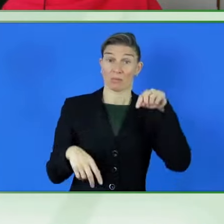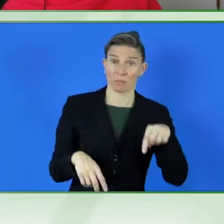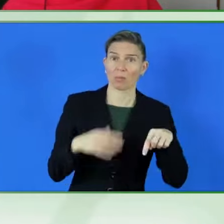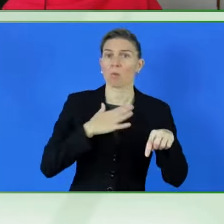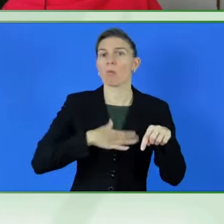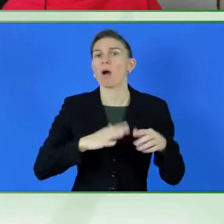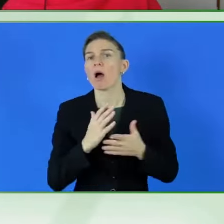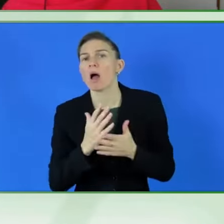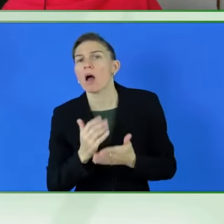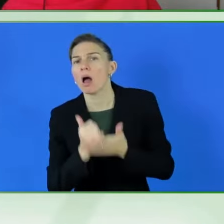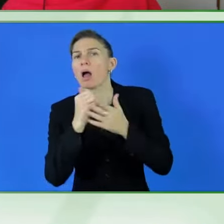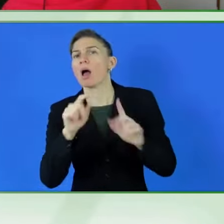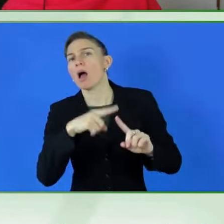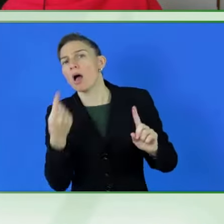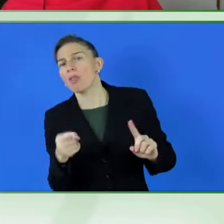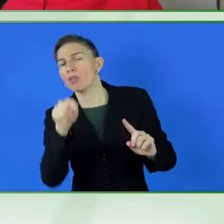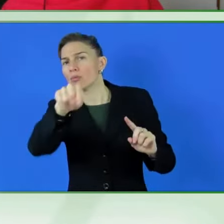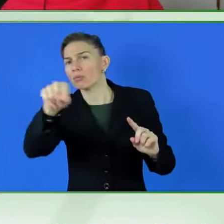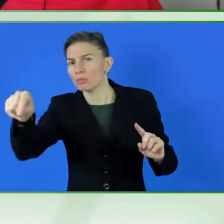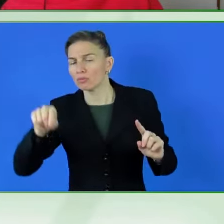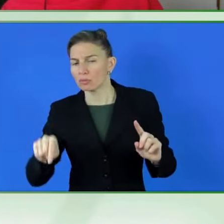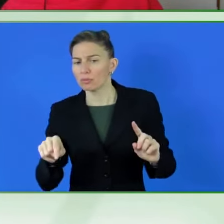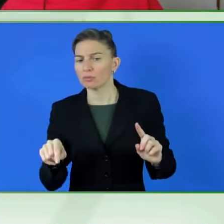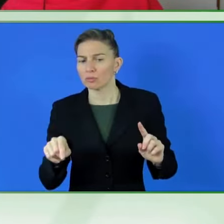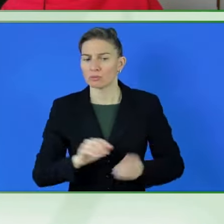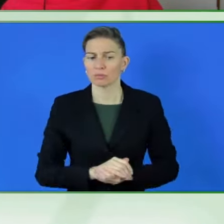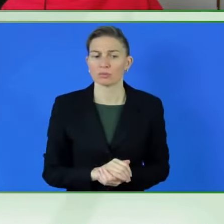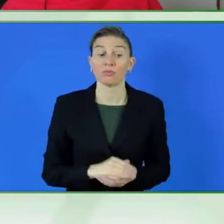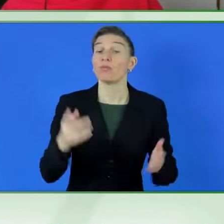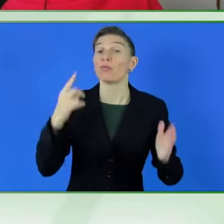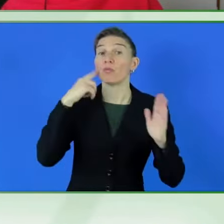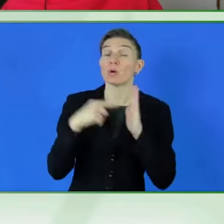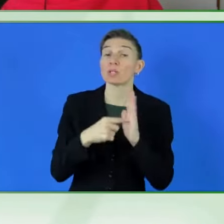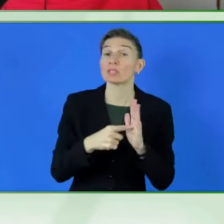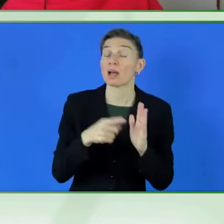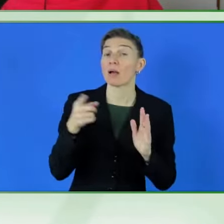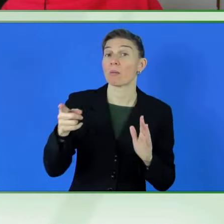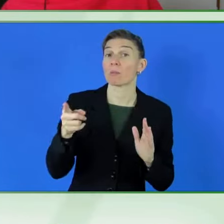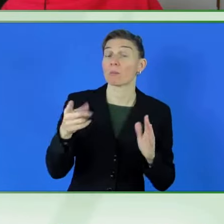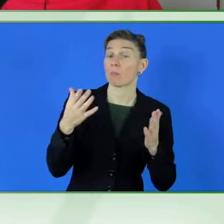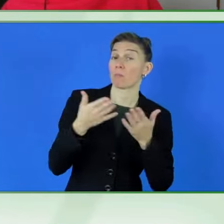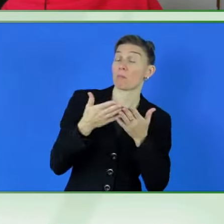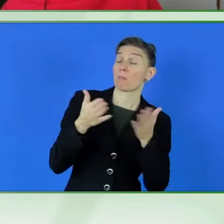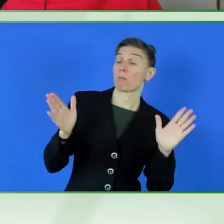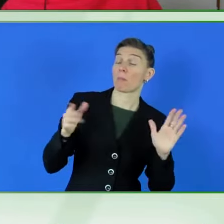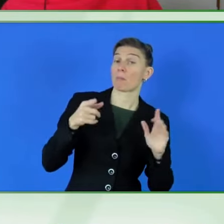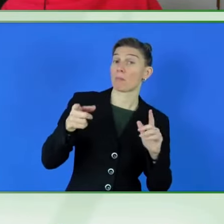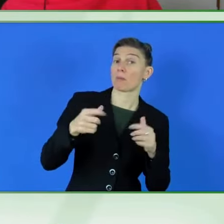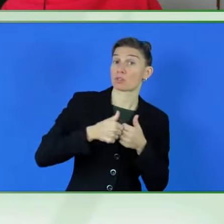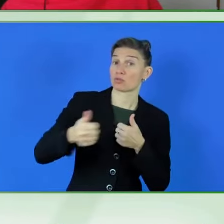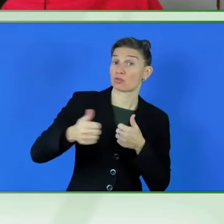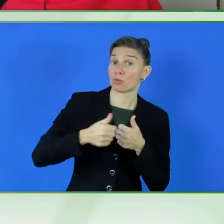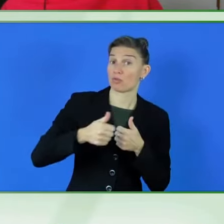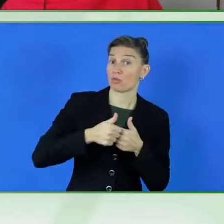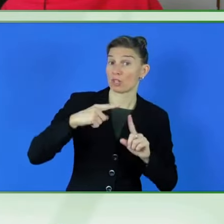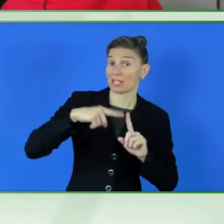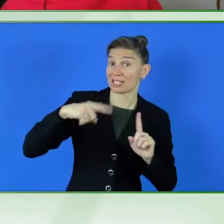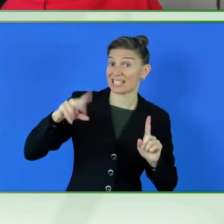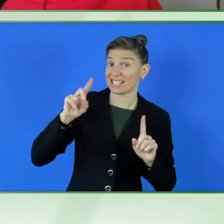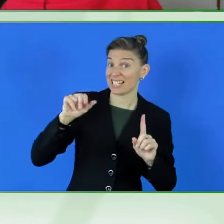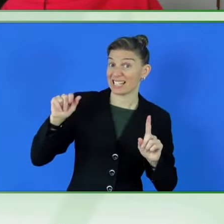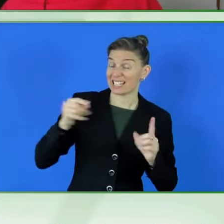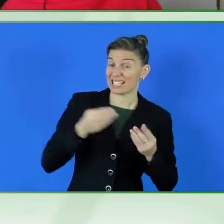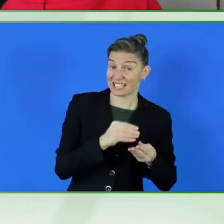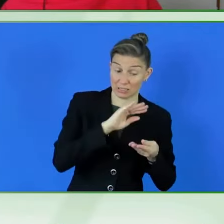implementing public transport data. Our main goal is to make a door-to-door service that